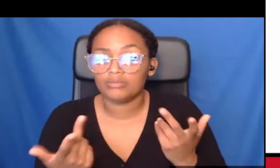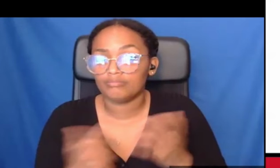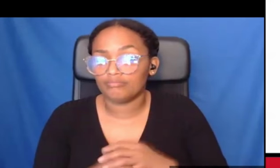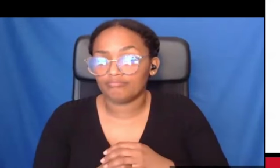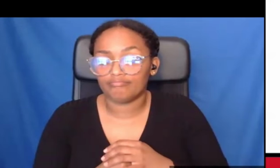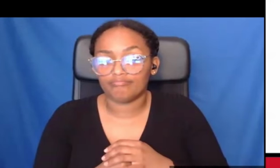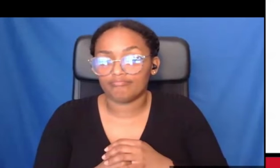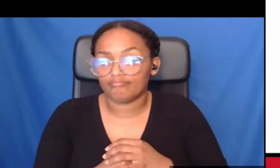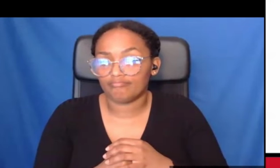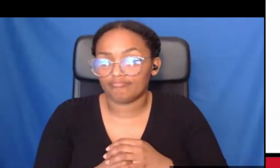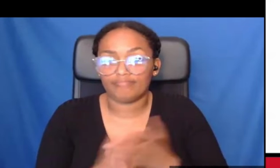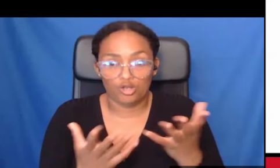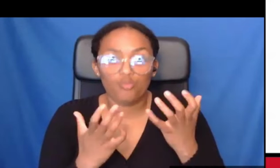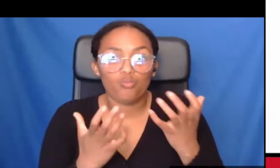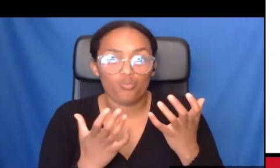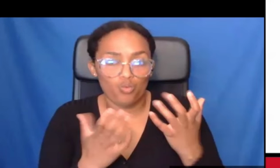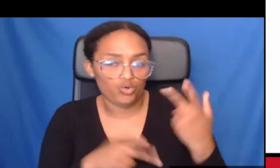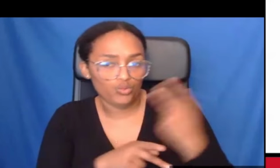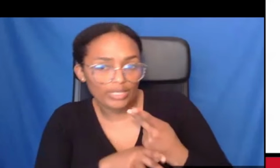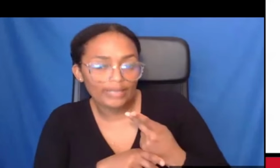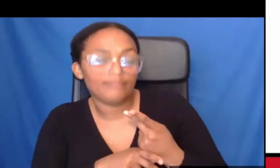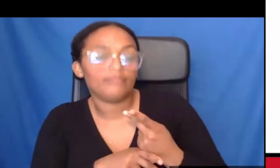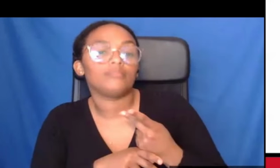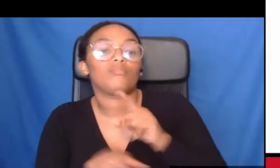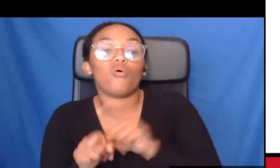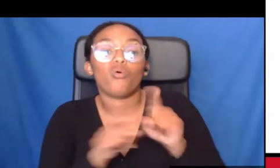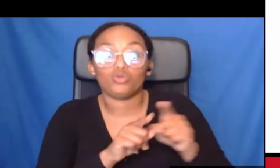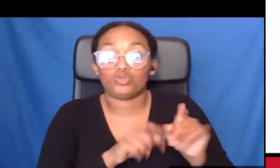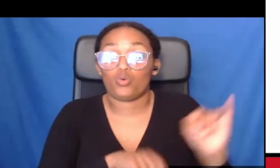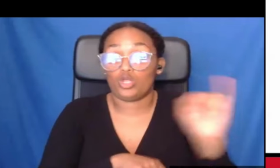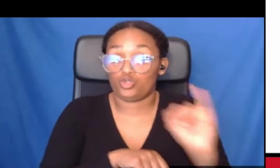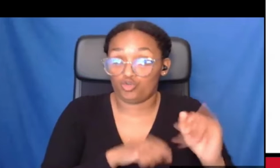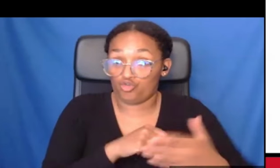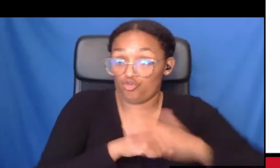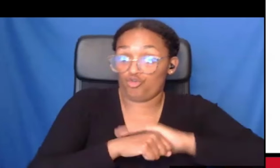will likely want to insure? Anything that you have.